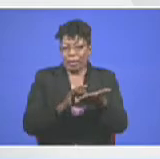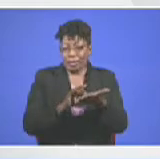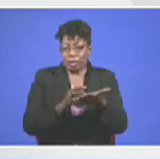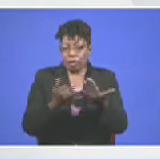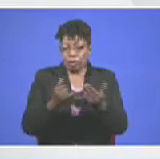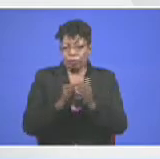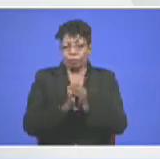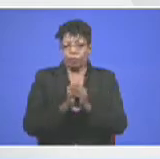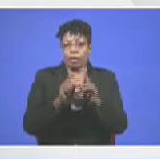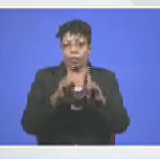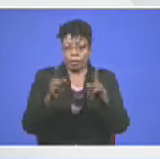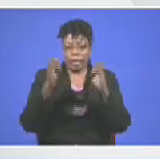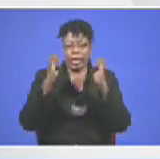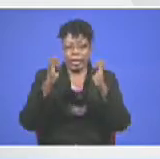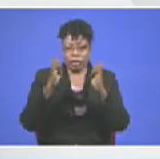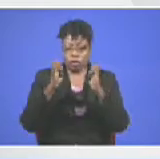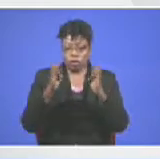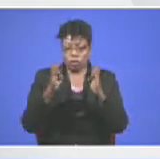an educated